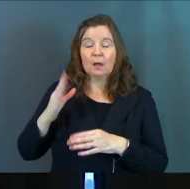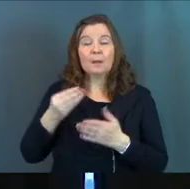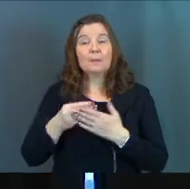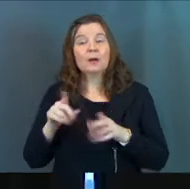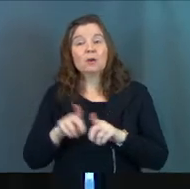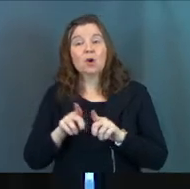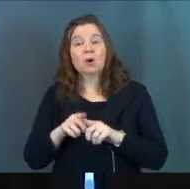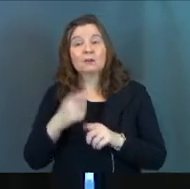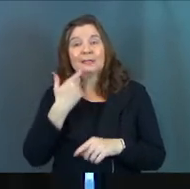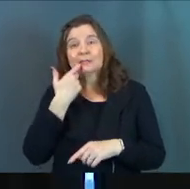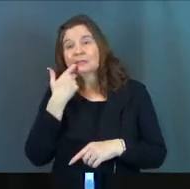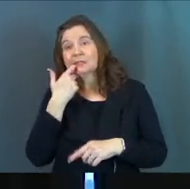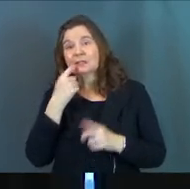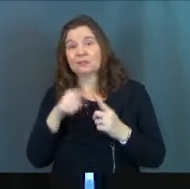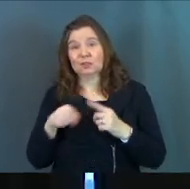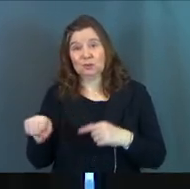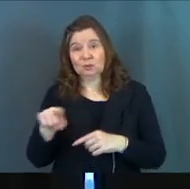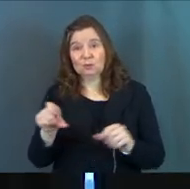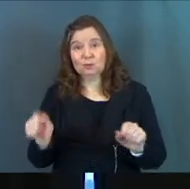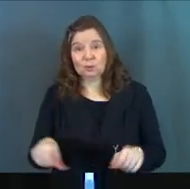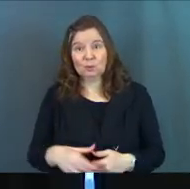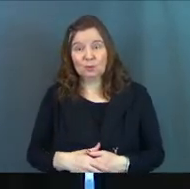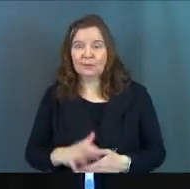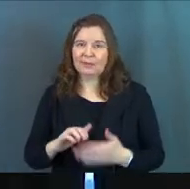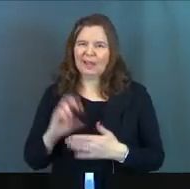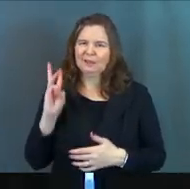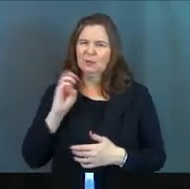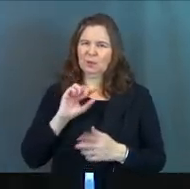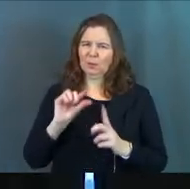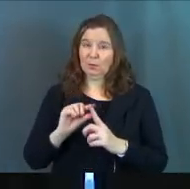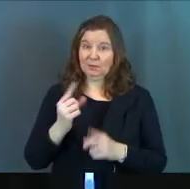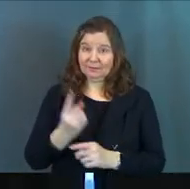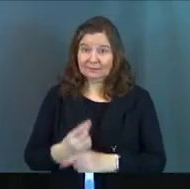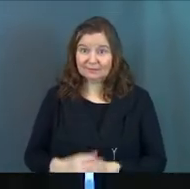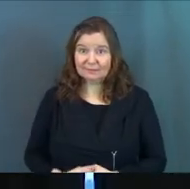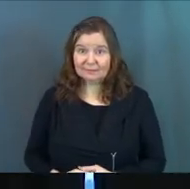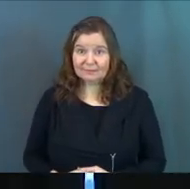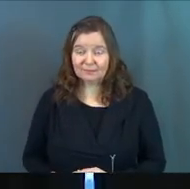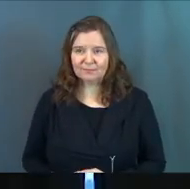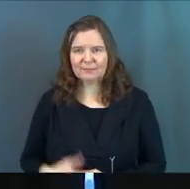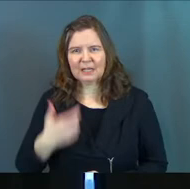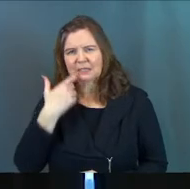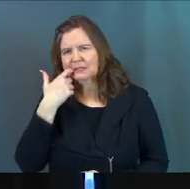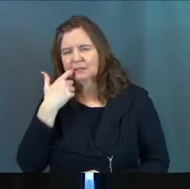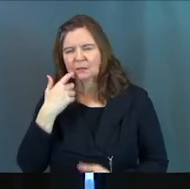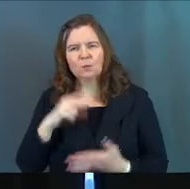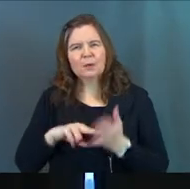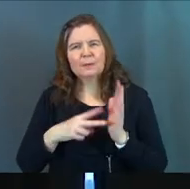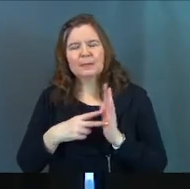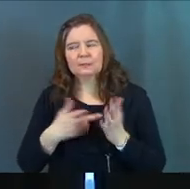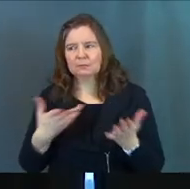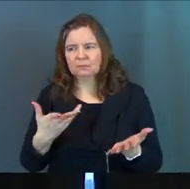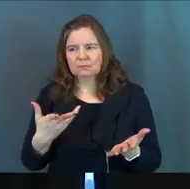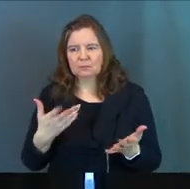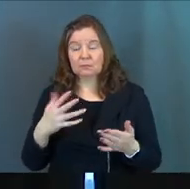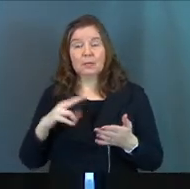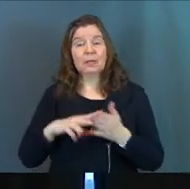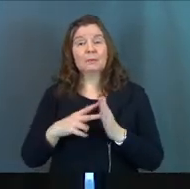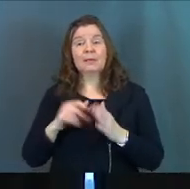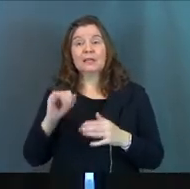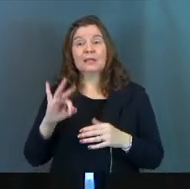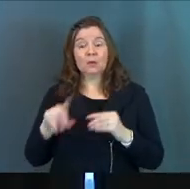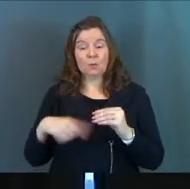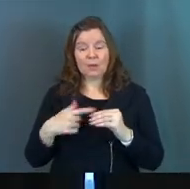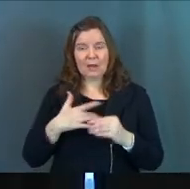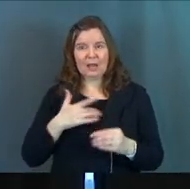be addictive to you. That's a weird word, isn't it? Addictive. Well, what does that mean? It means that